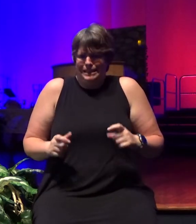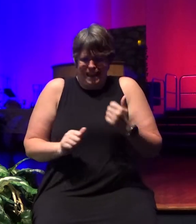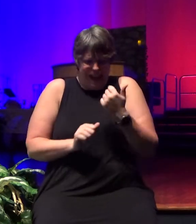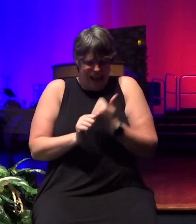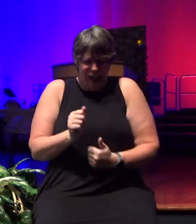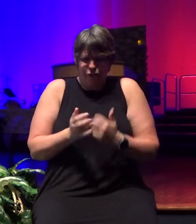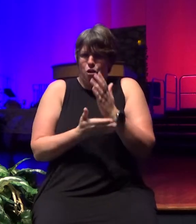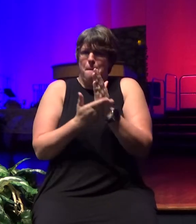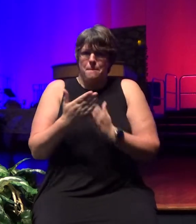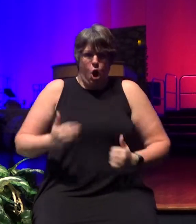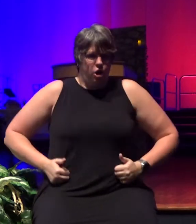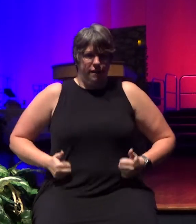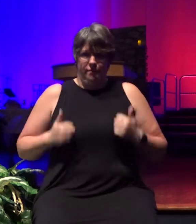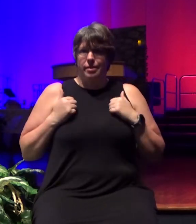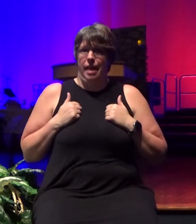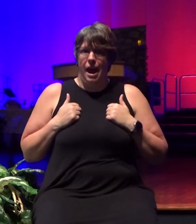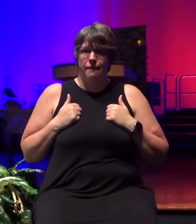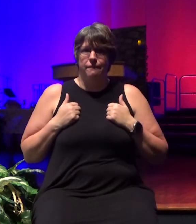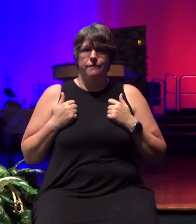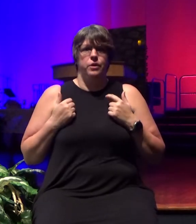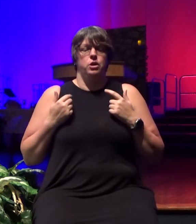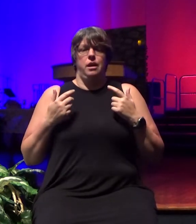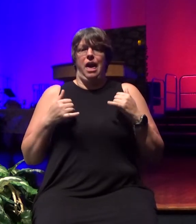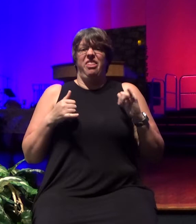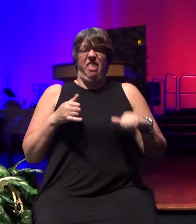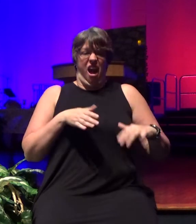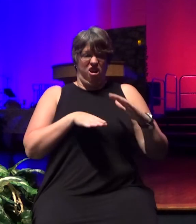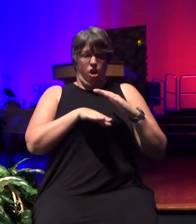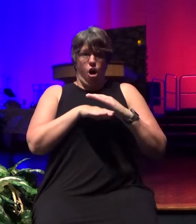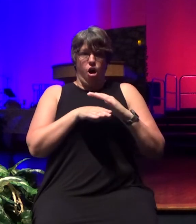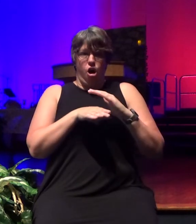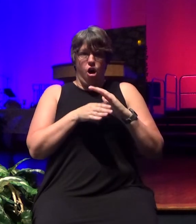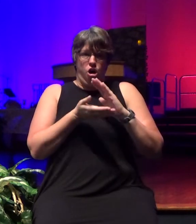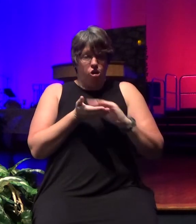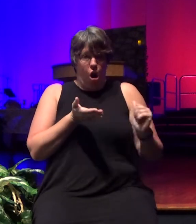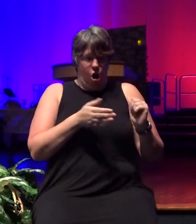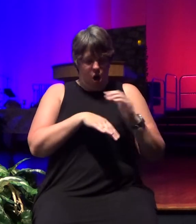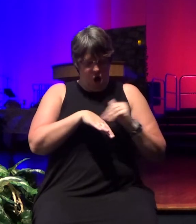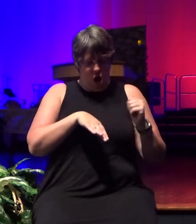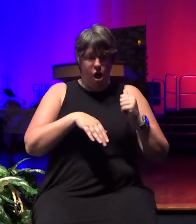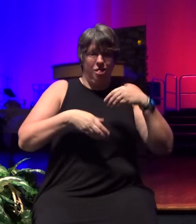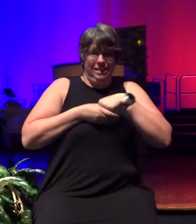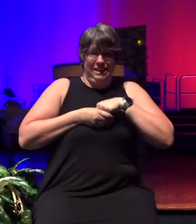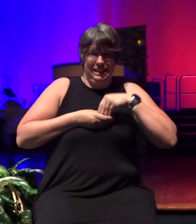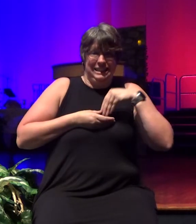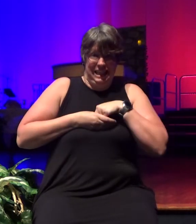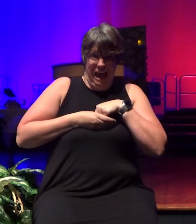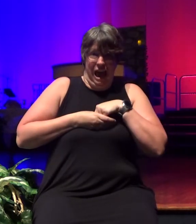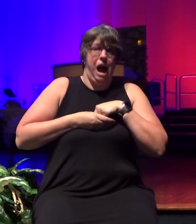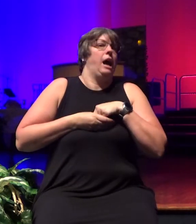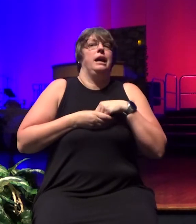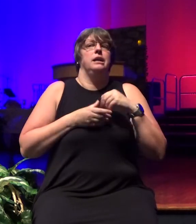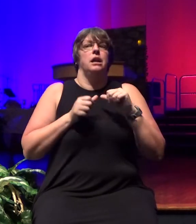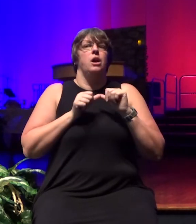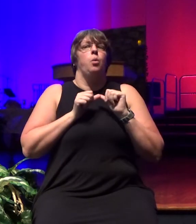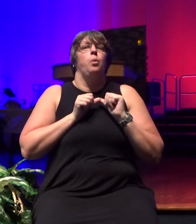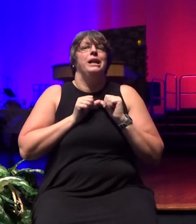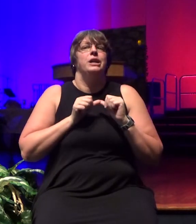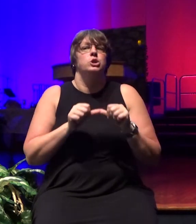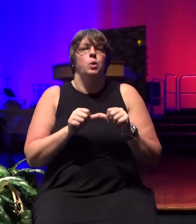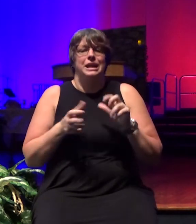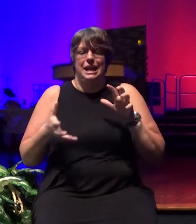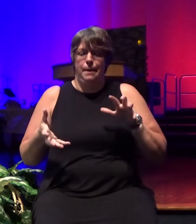we gallantly hear the call in our hearts to pull that release